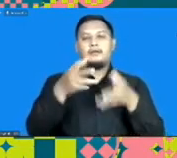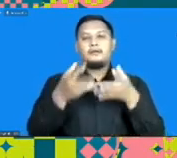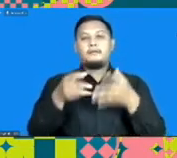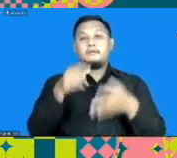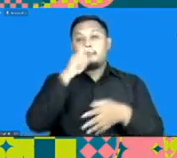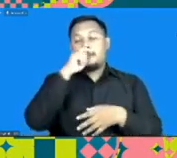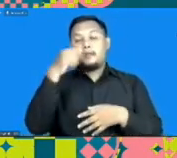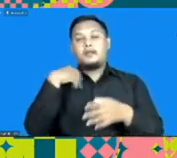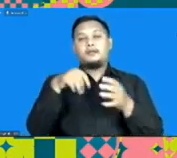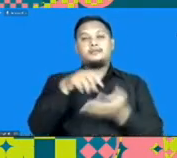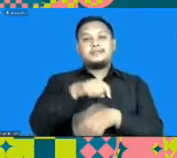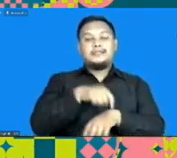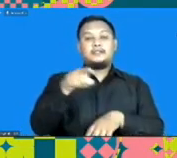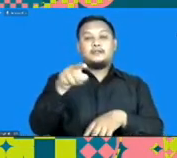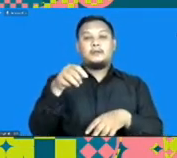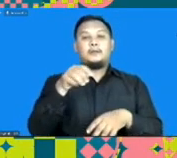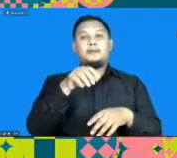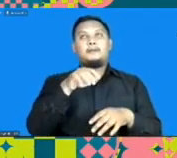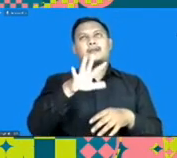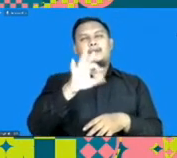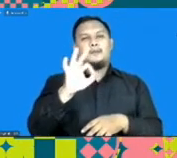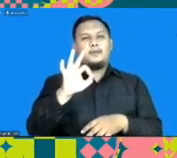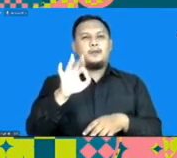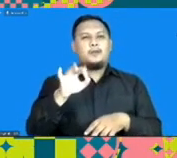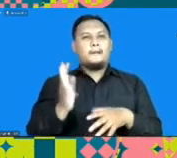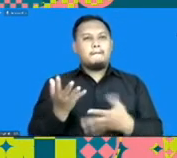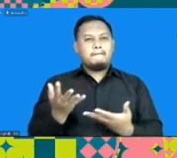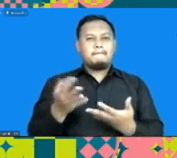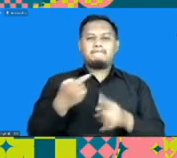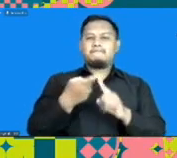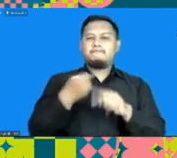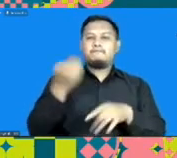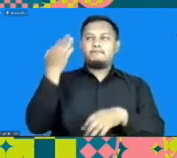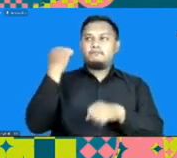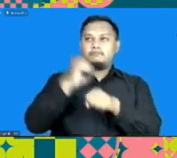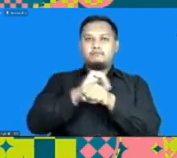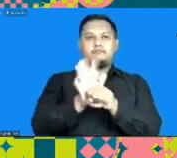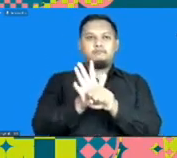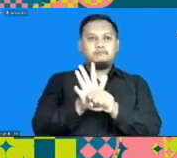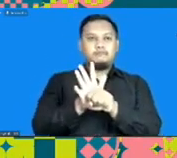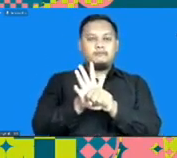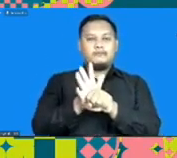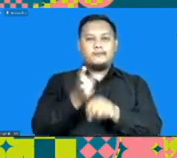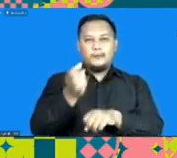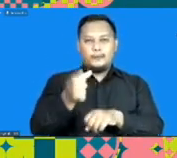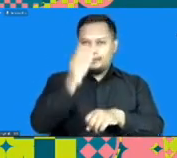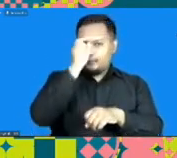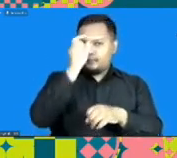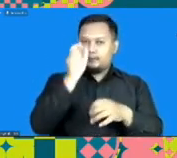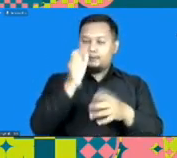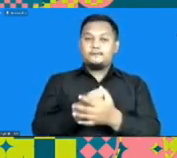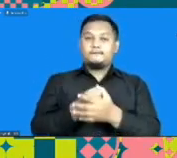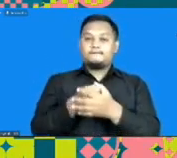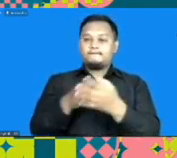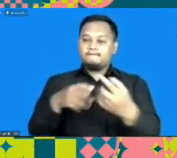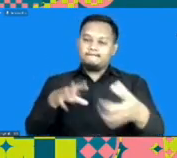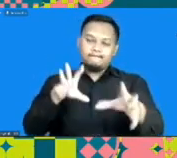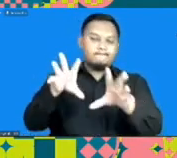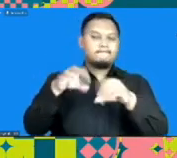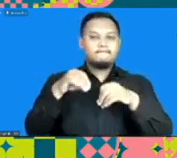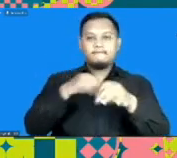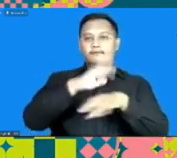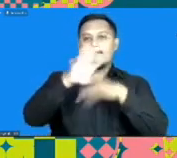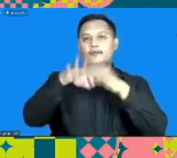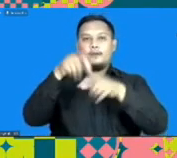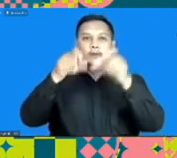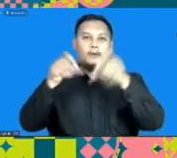that since the pandemic, yeah. it's easier to persuade and enroll everyone yeah. into this values conversation? Yeah. Is it easier